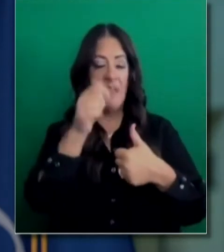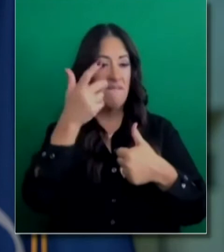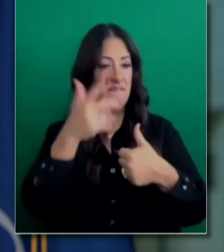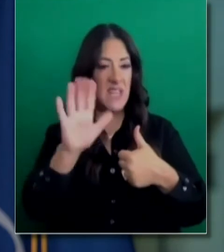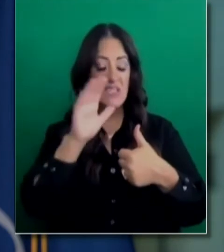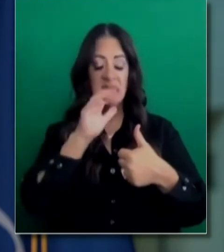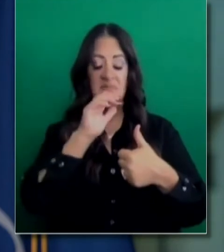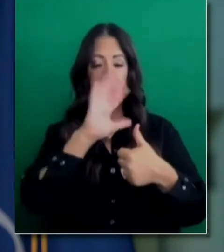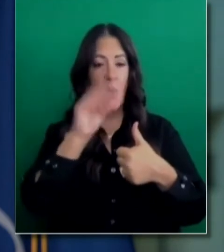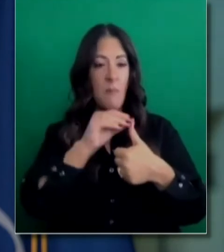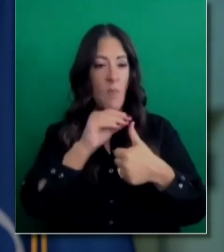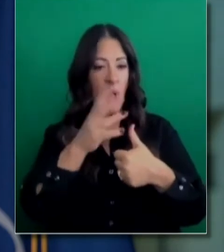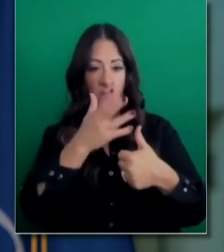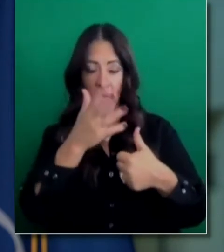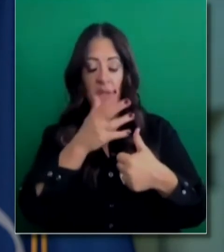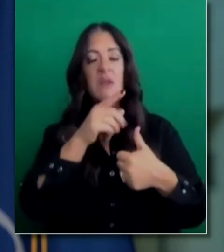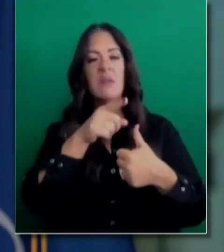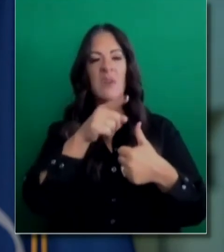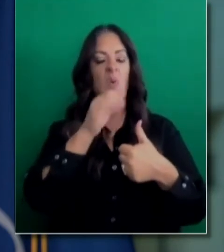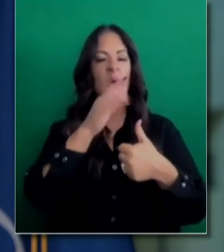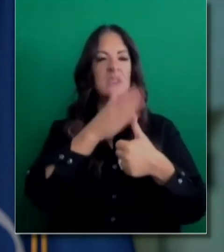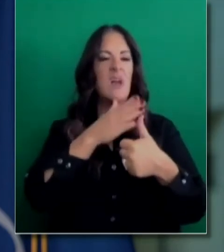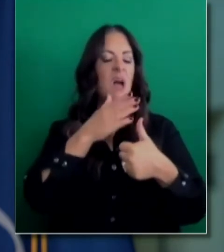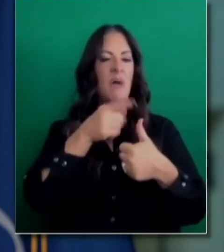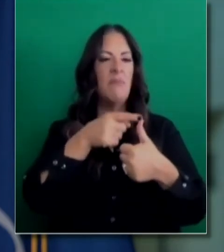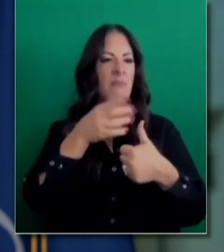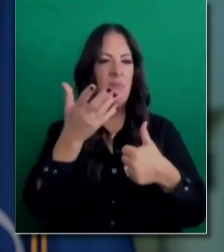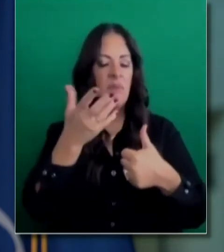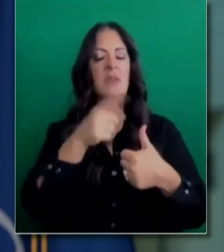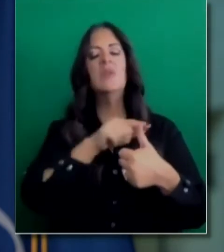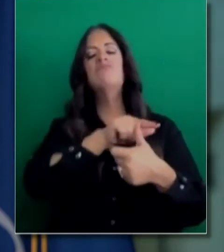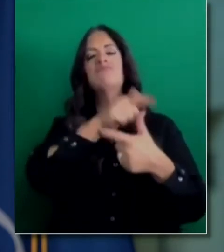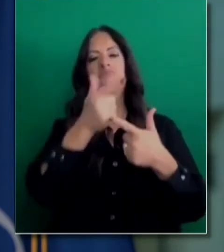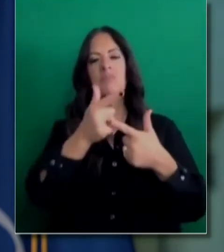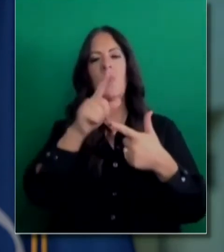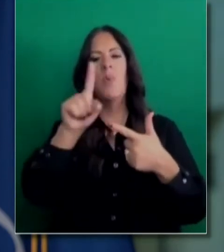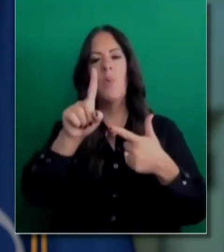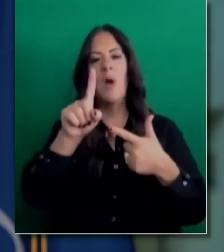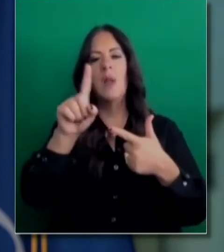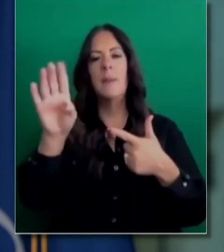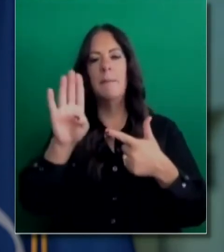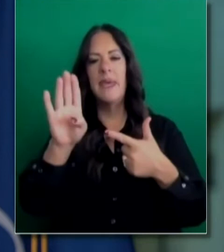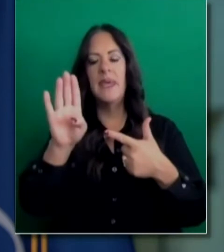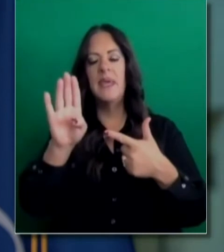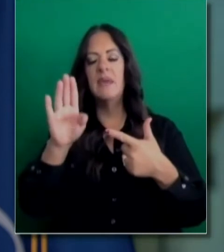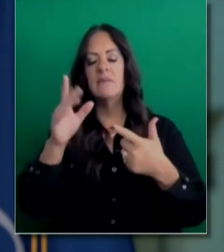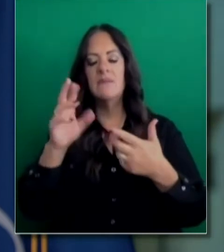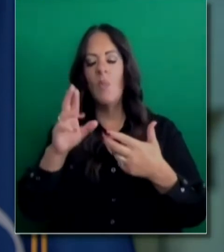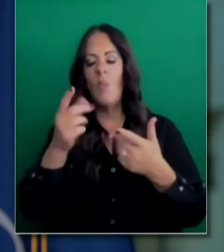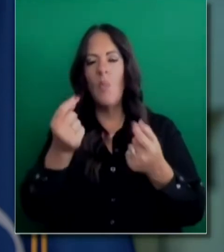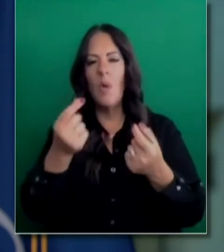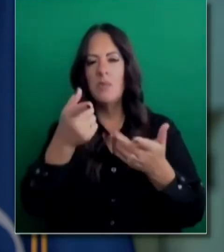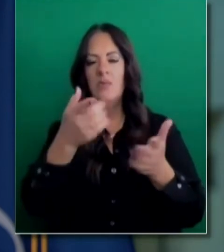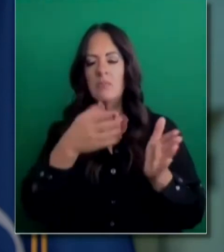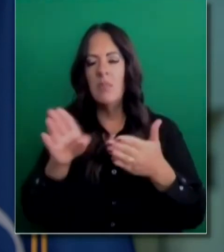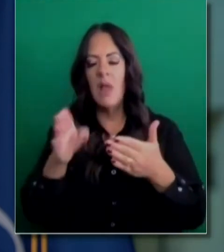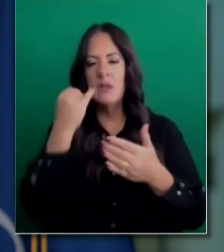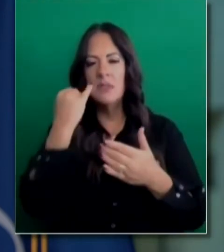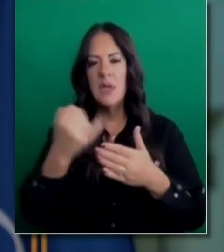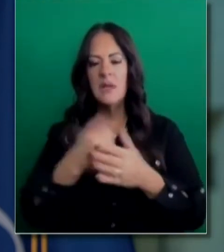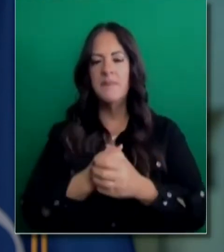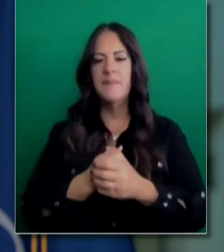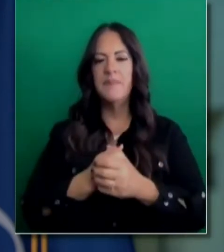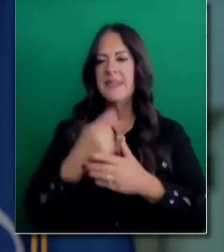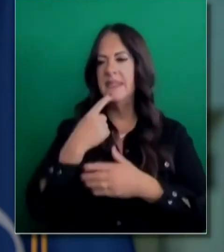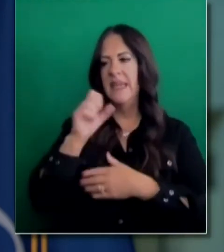this point is that only if there are extra available doses at a risk of going to waste? Yeah, it's the latter. It's only if, and Dr. Galley